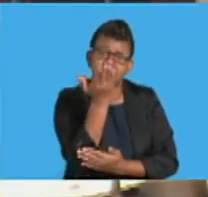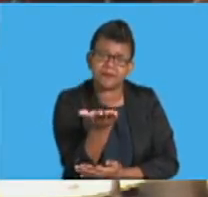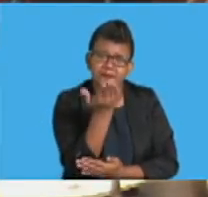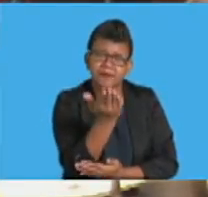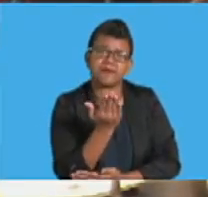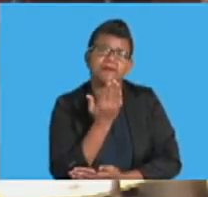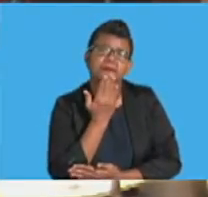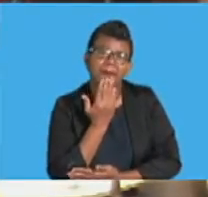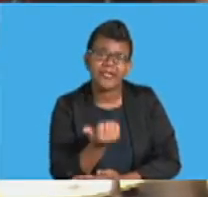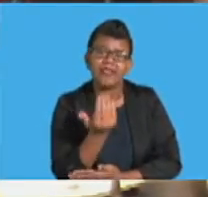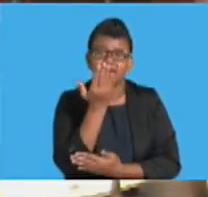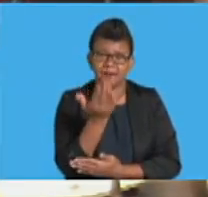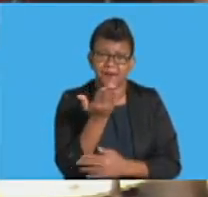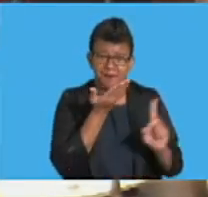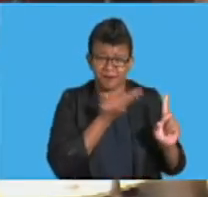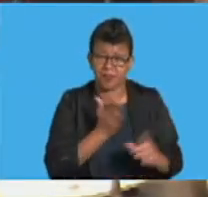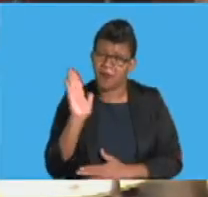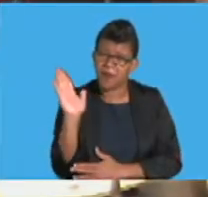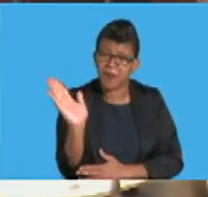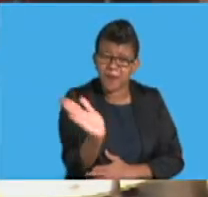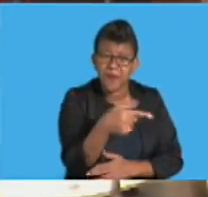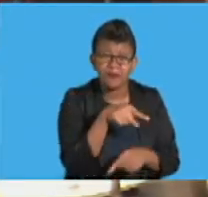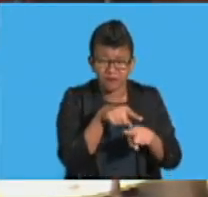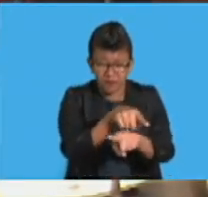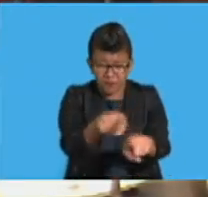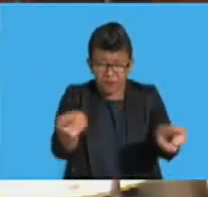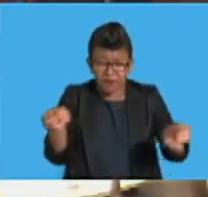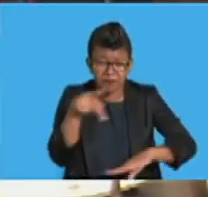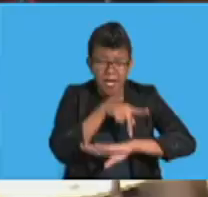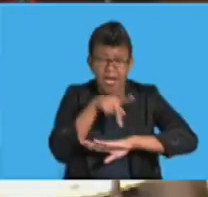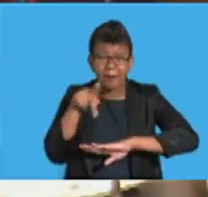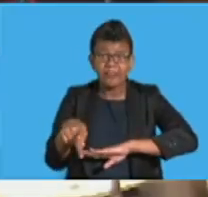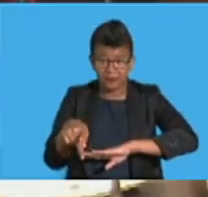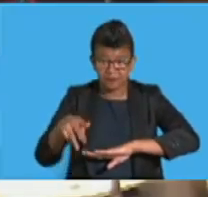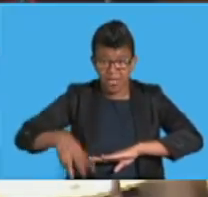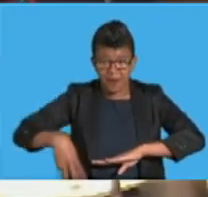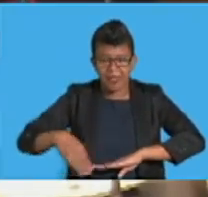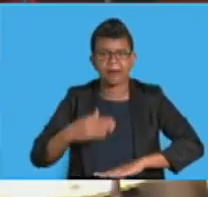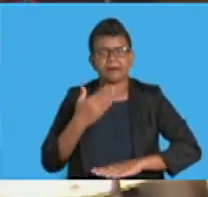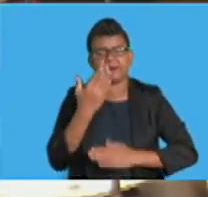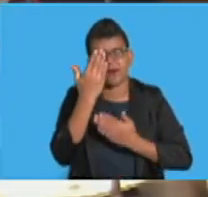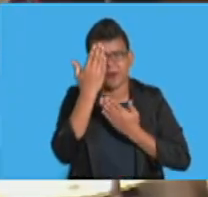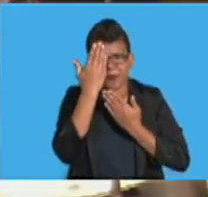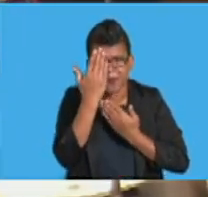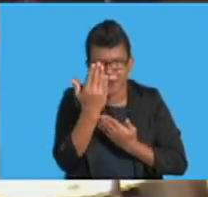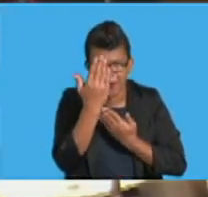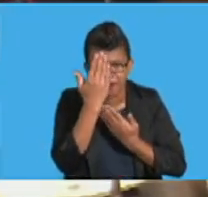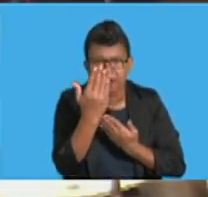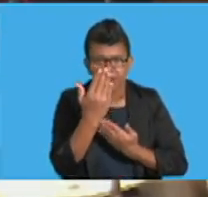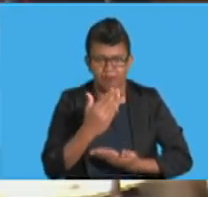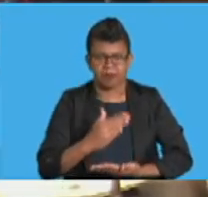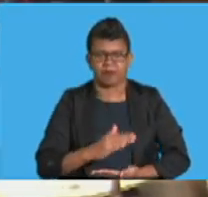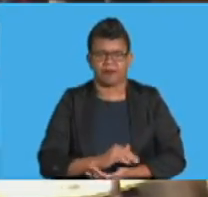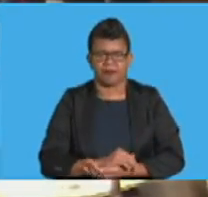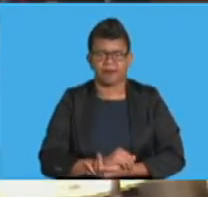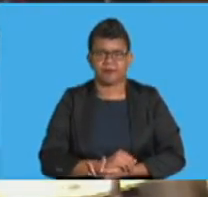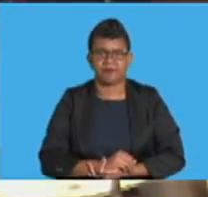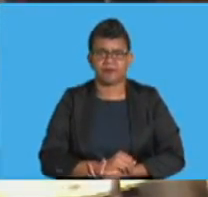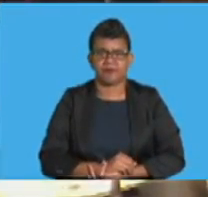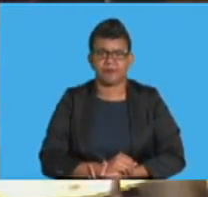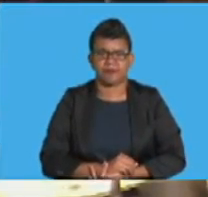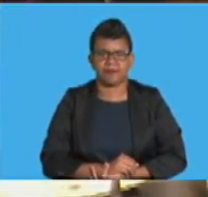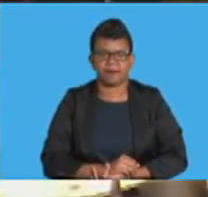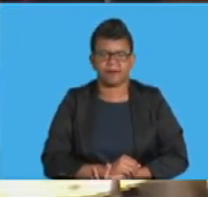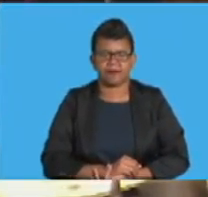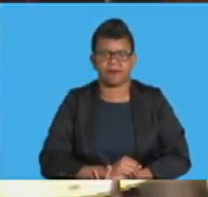to all the members present in this august house to honor and love the country. The love which has brought